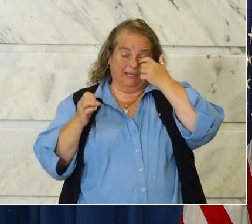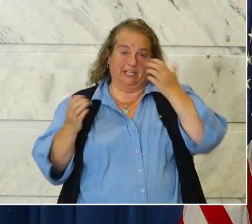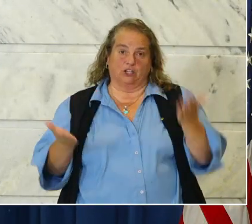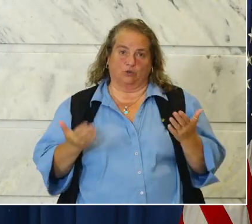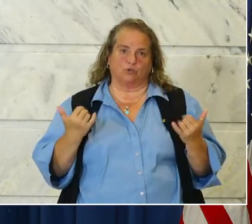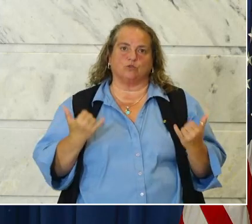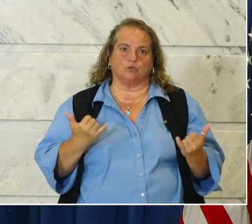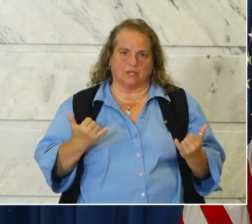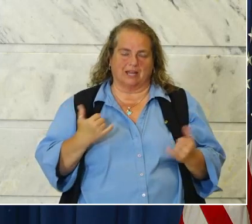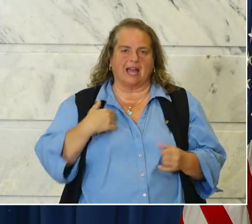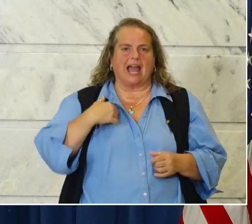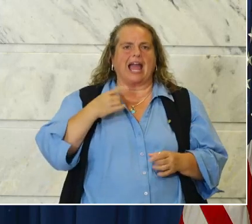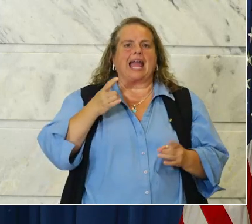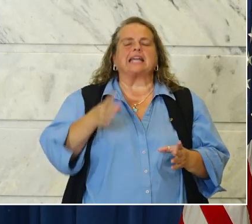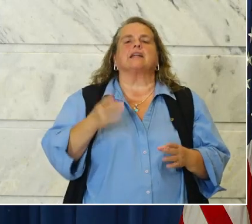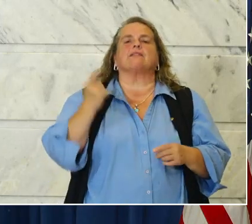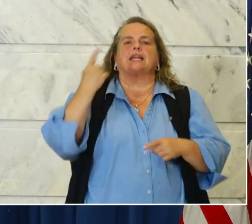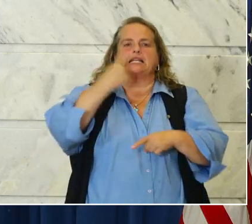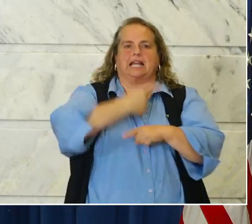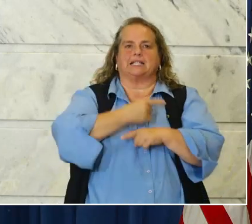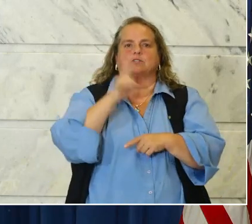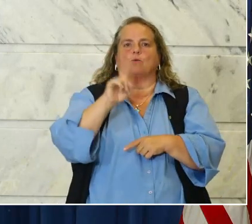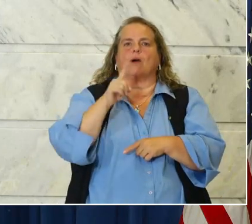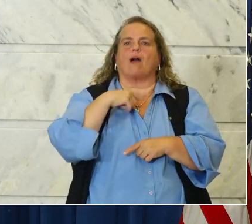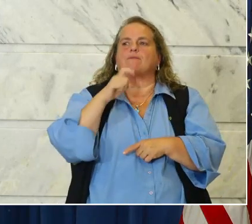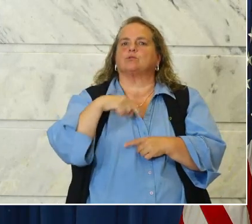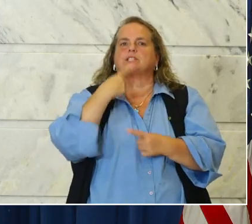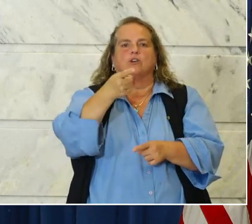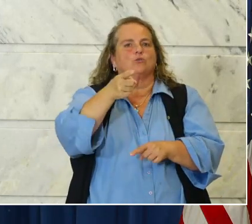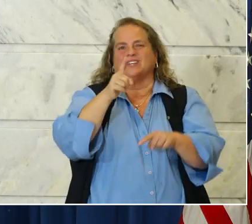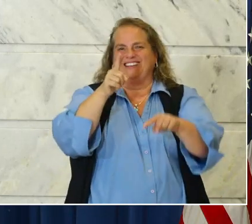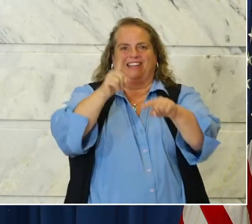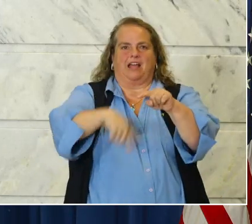I hate the days when we have to tell people you can't do stuff.